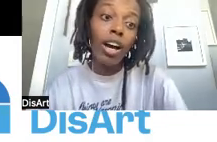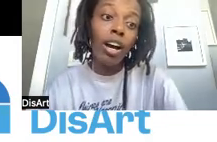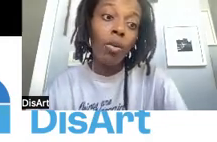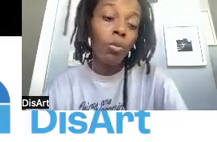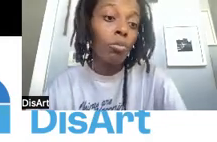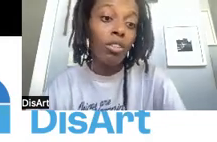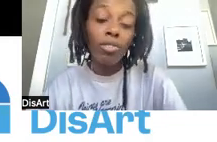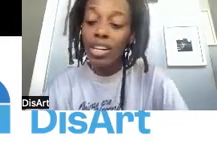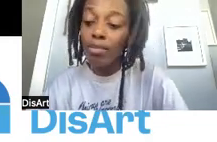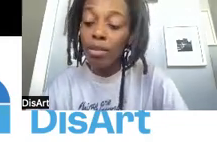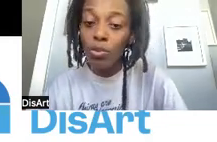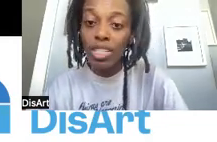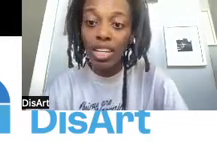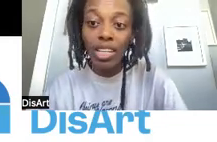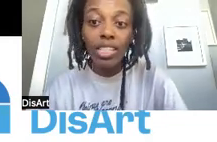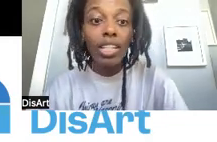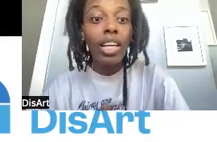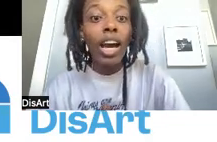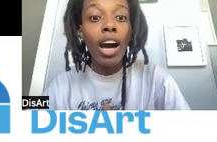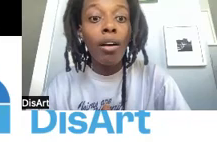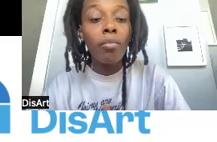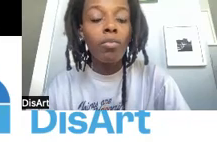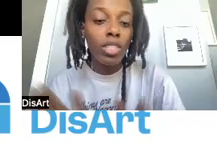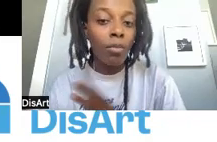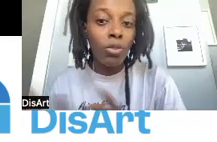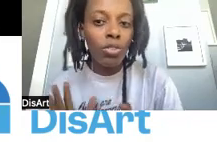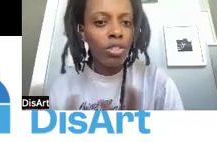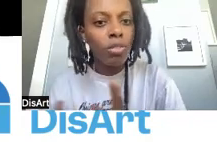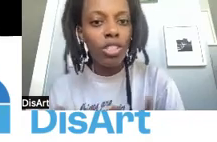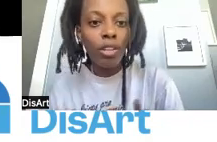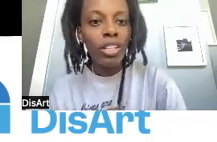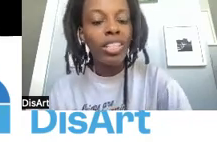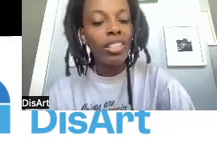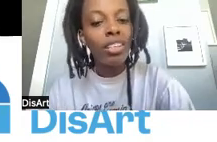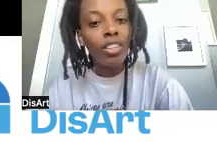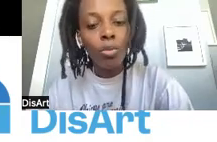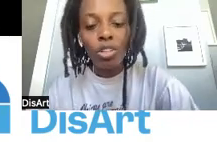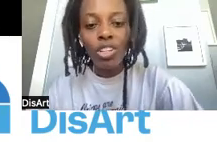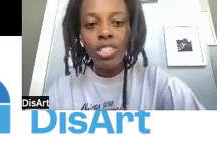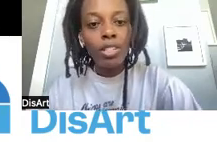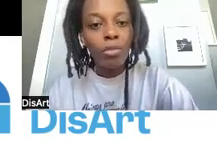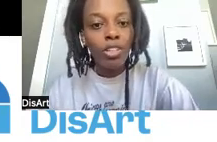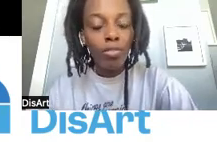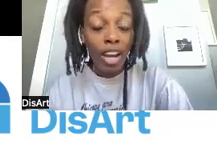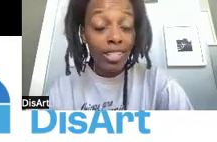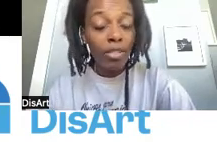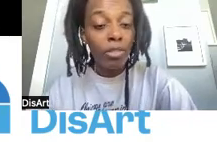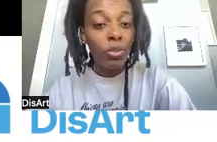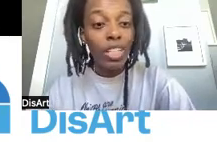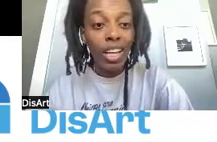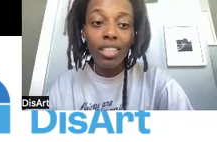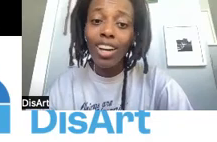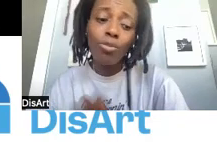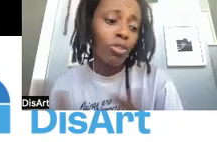Park. One will be on Friday, September 22nd. The time will still be determined. And then another will be on